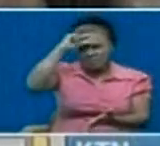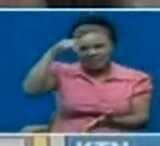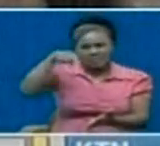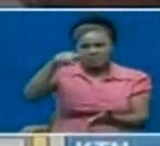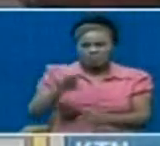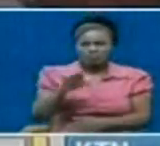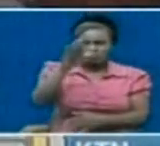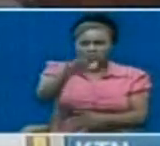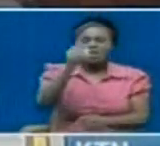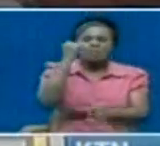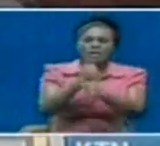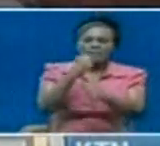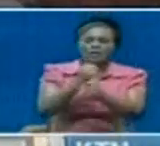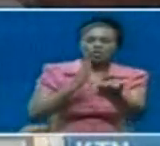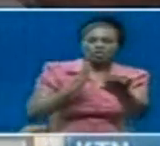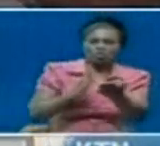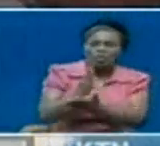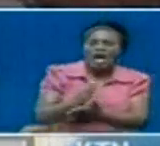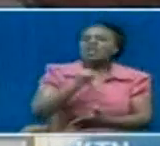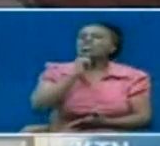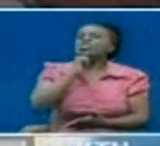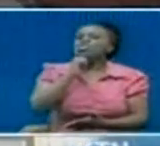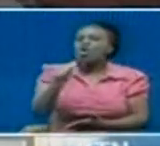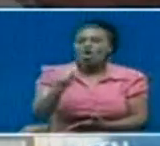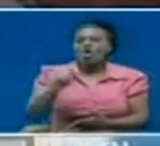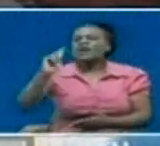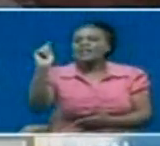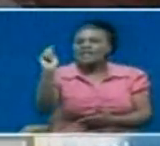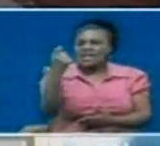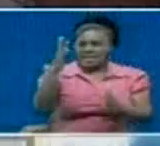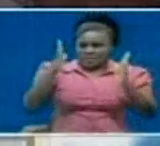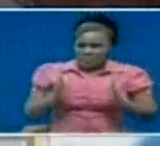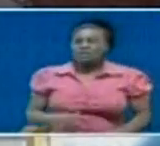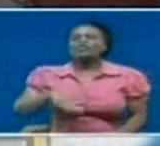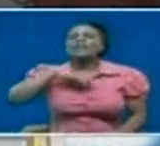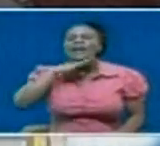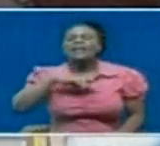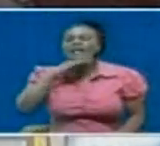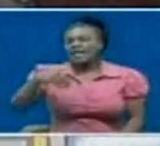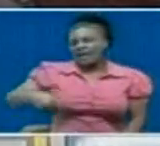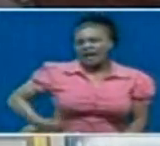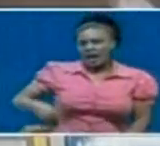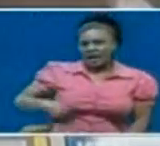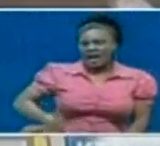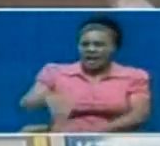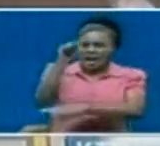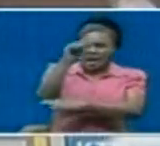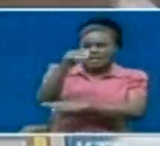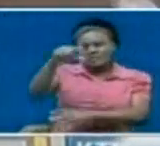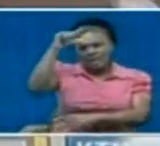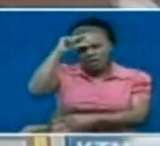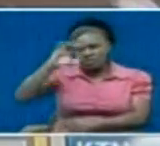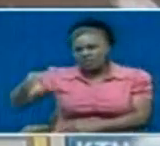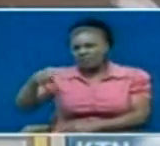a step to ensure that no Kenyan die of hunger. And I appeal to county government to be the